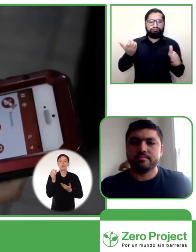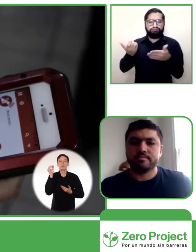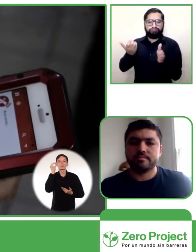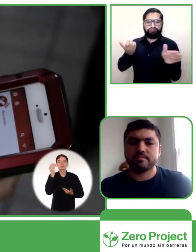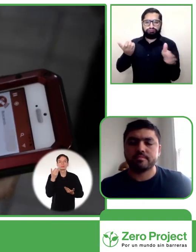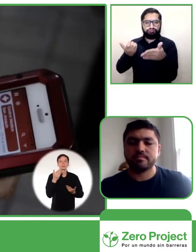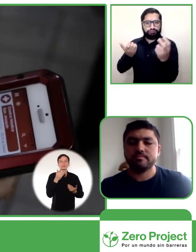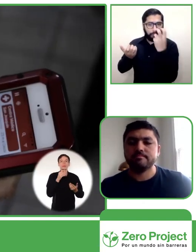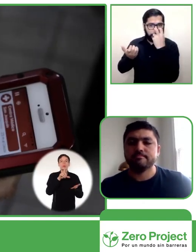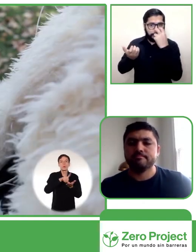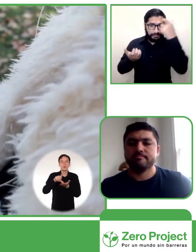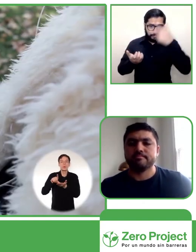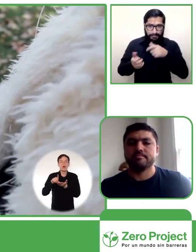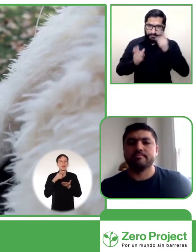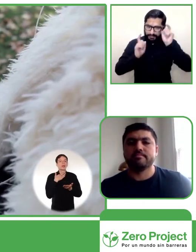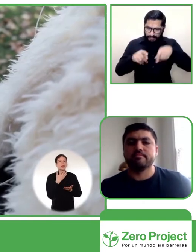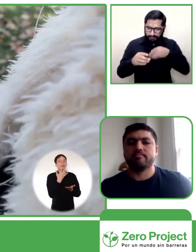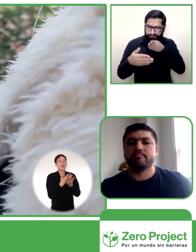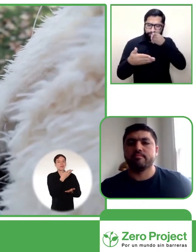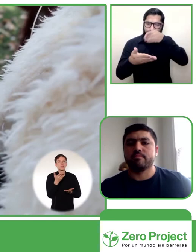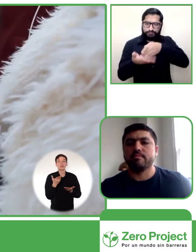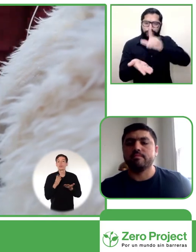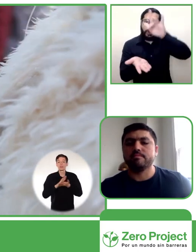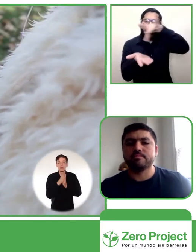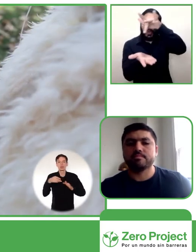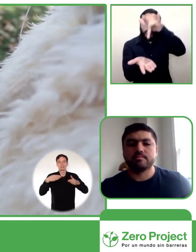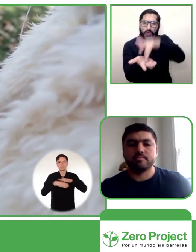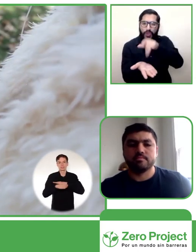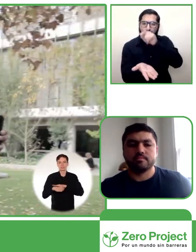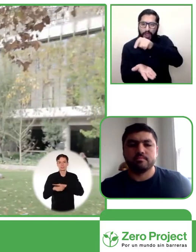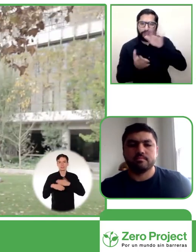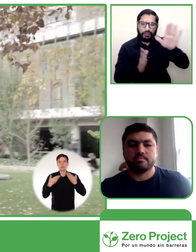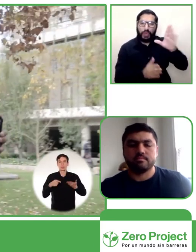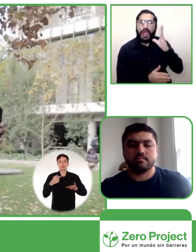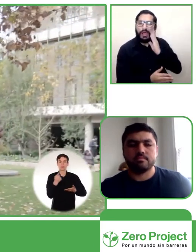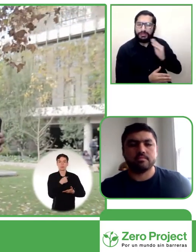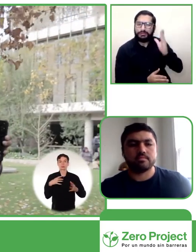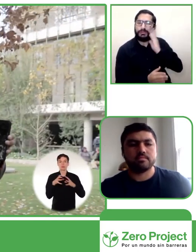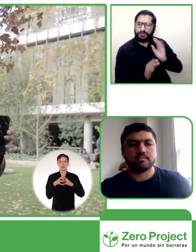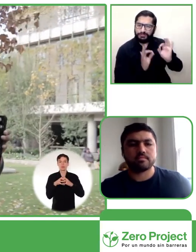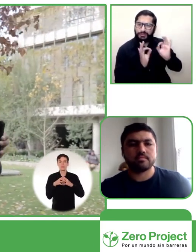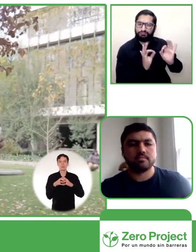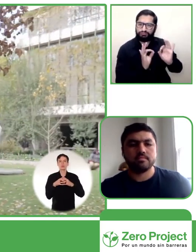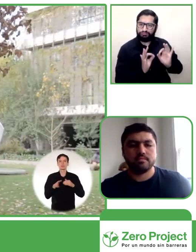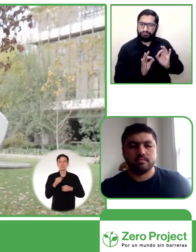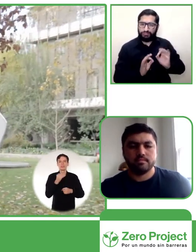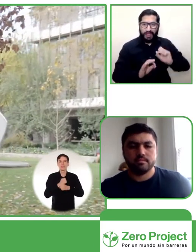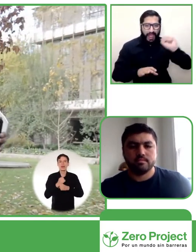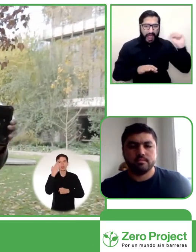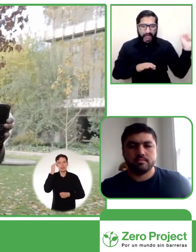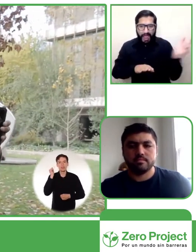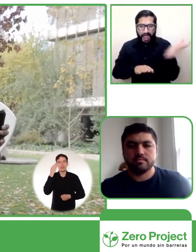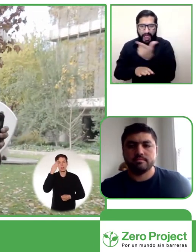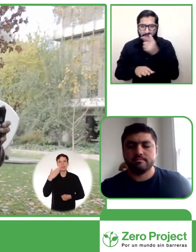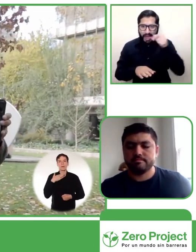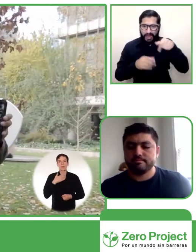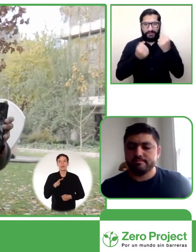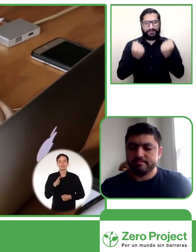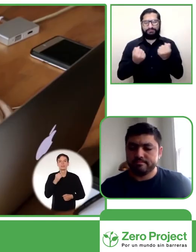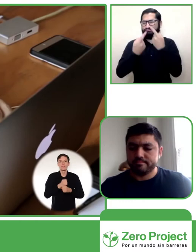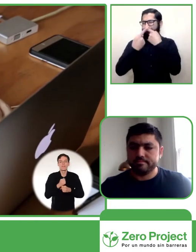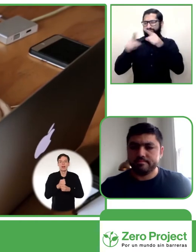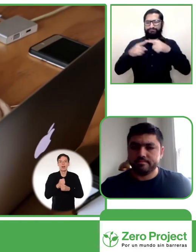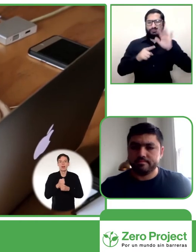ahead. And it guides you to go from point A to point B and interact with the place. All of this in multiple languages and in a